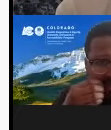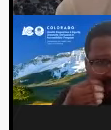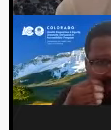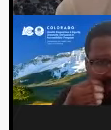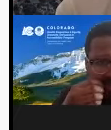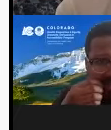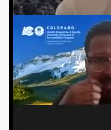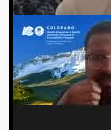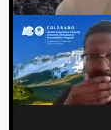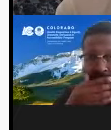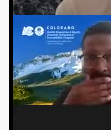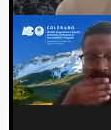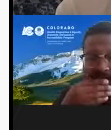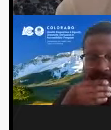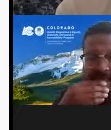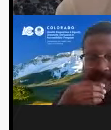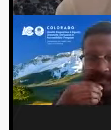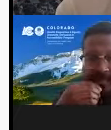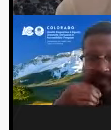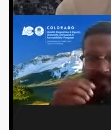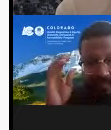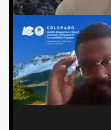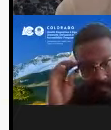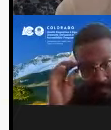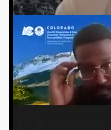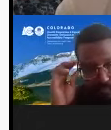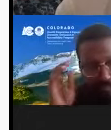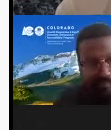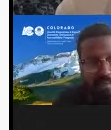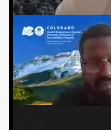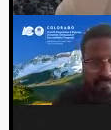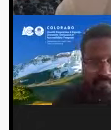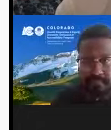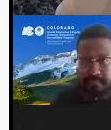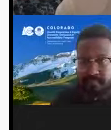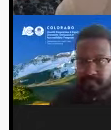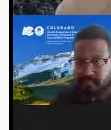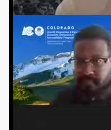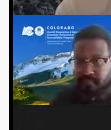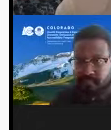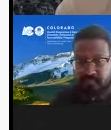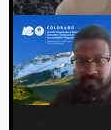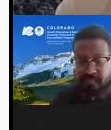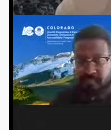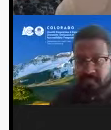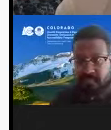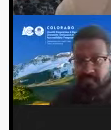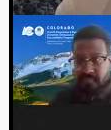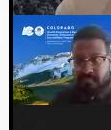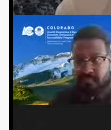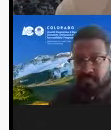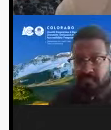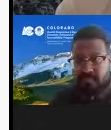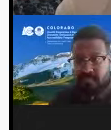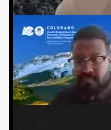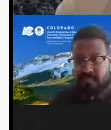like policy on how we could encourage, mandate, request that alternative birthing practices be